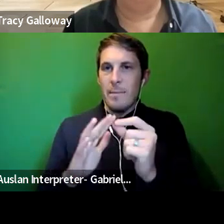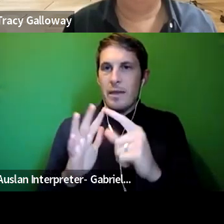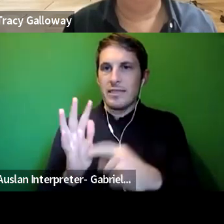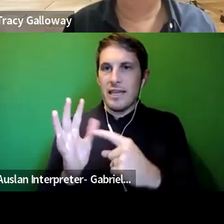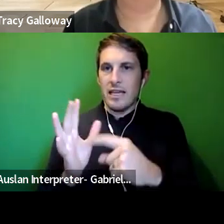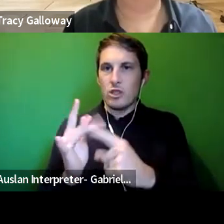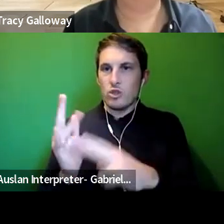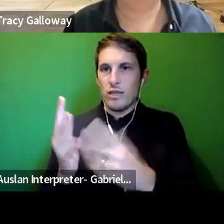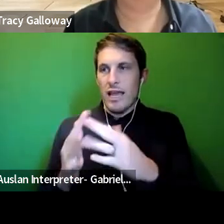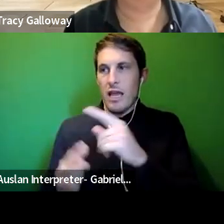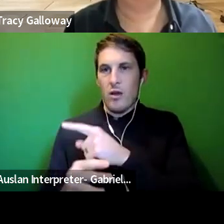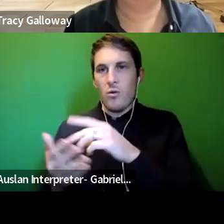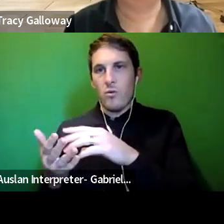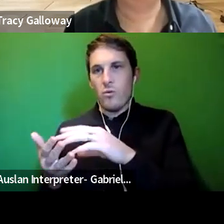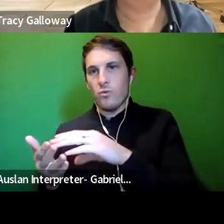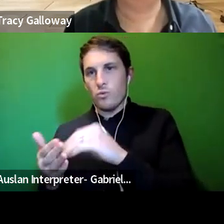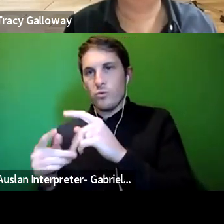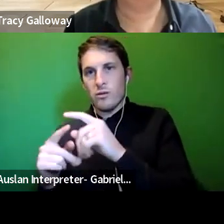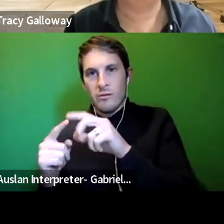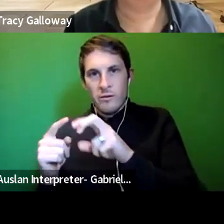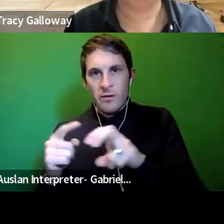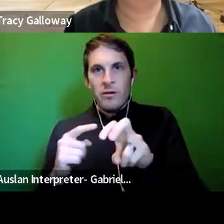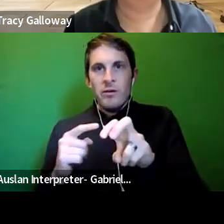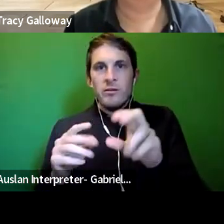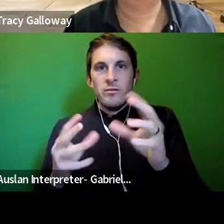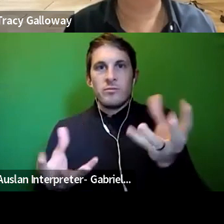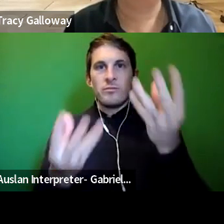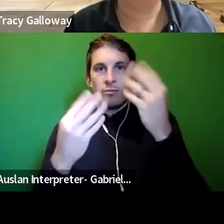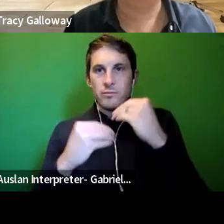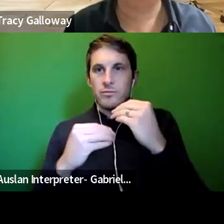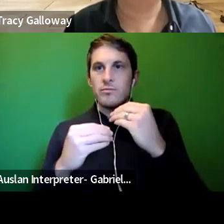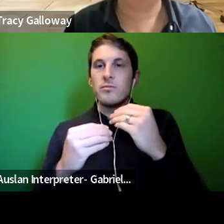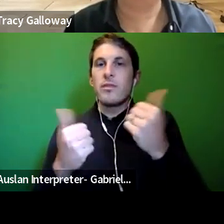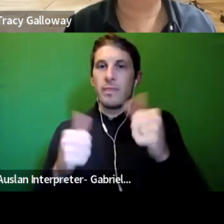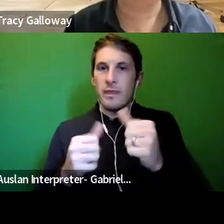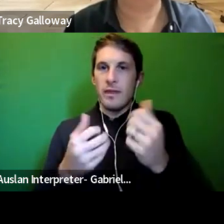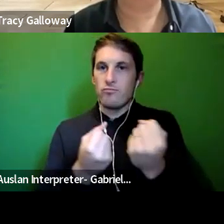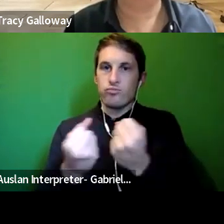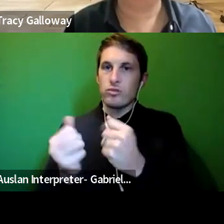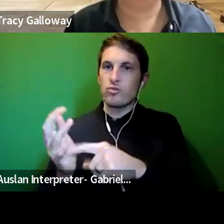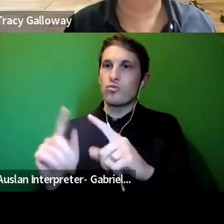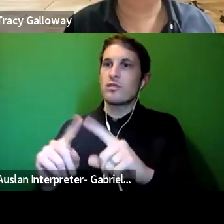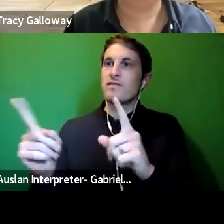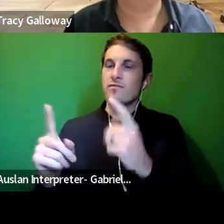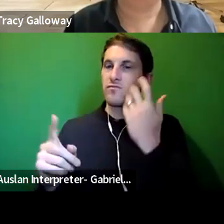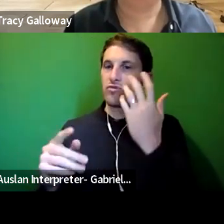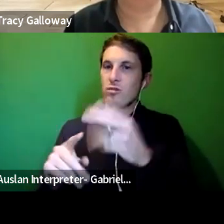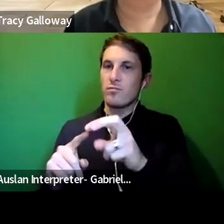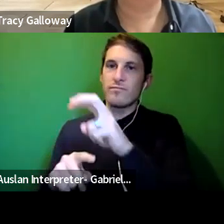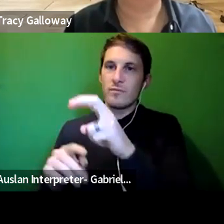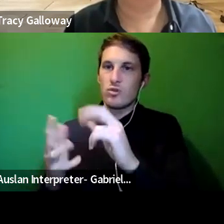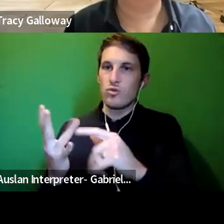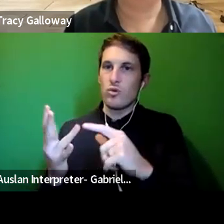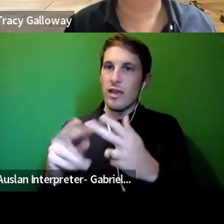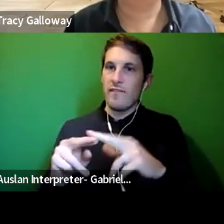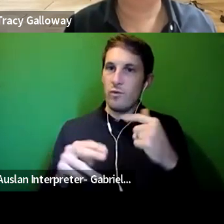experience their early career, early journey, is what they take forward to other organizations. So you talk about the shadow we cast. If